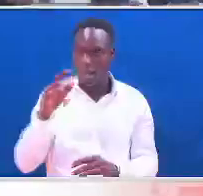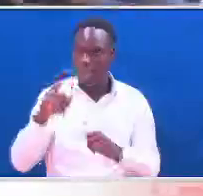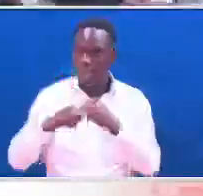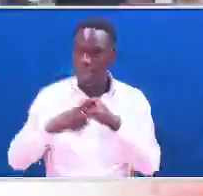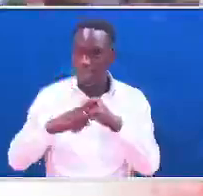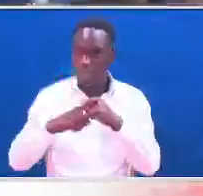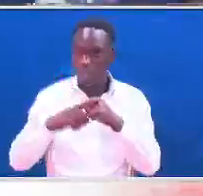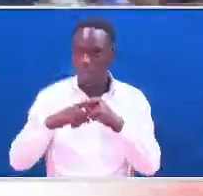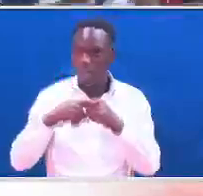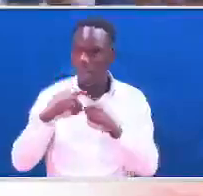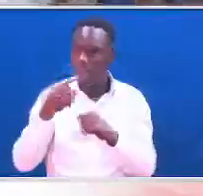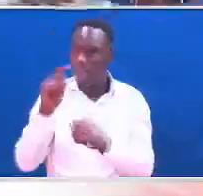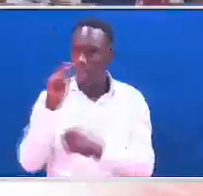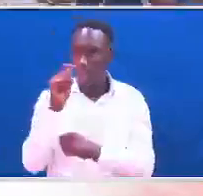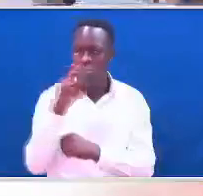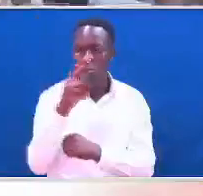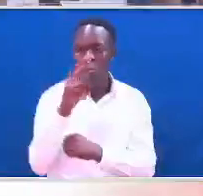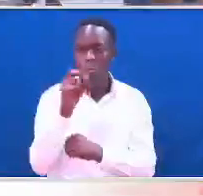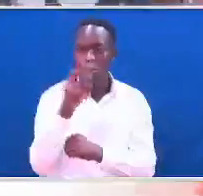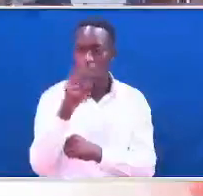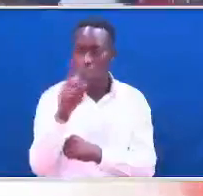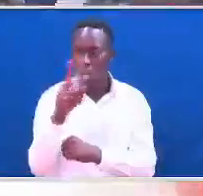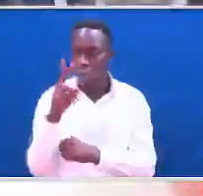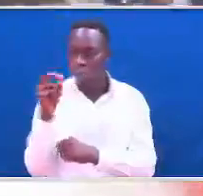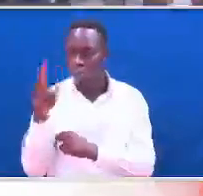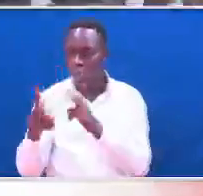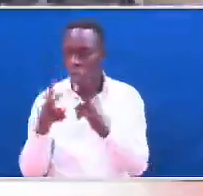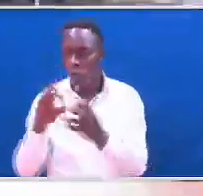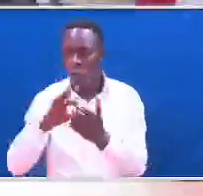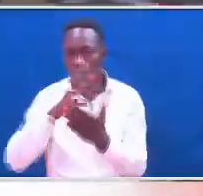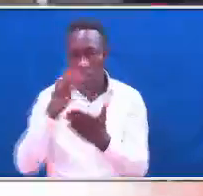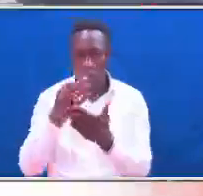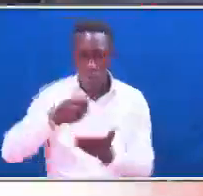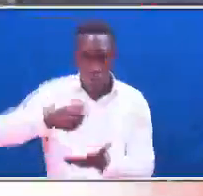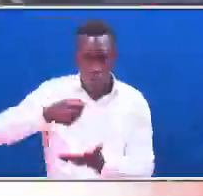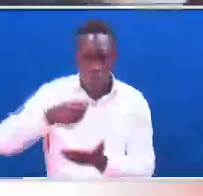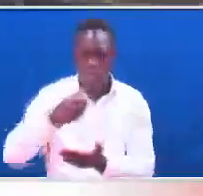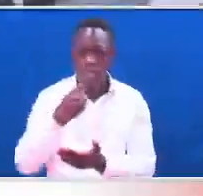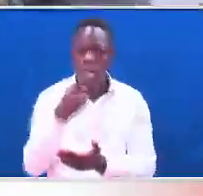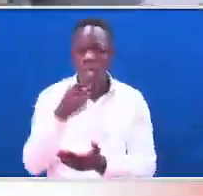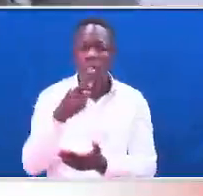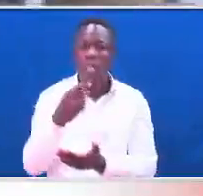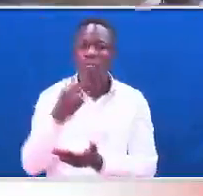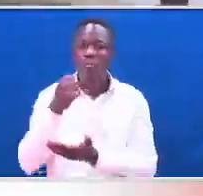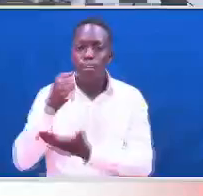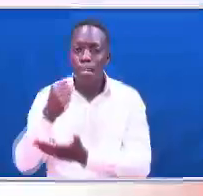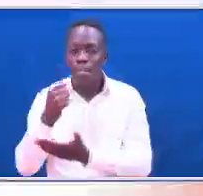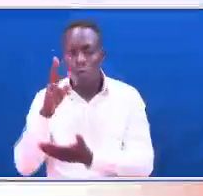shillings 2021-2022 financial year budget, arguing that this would